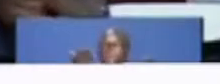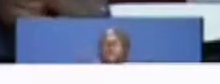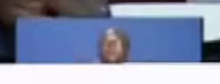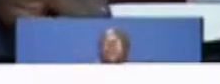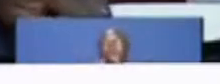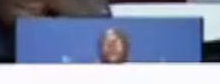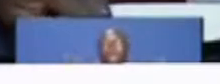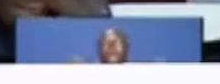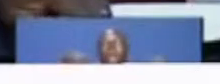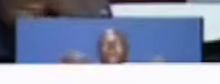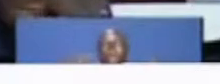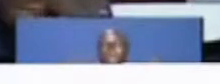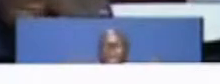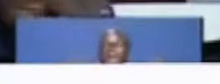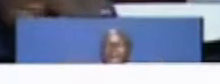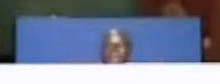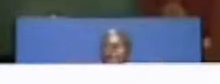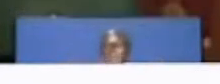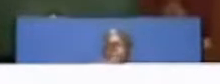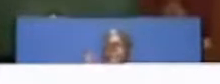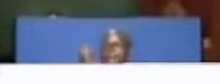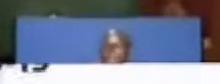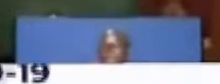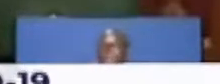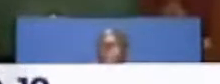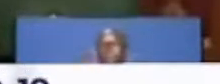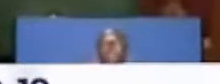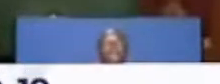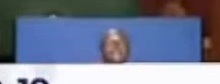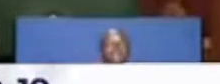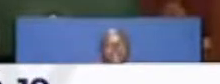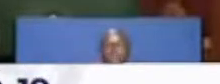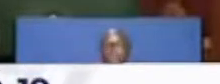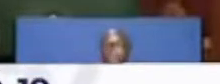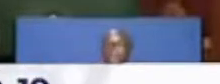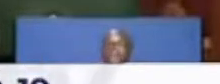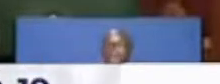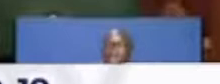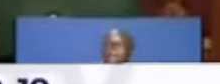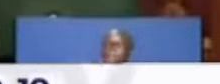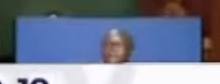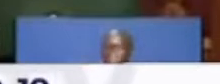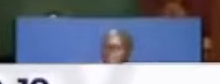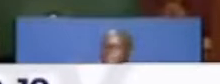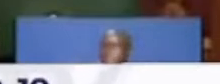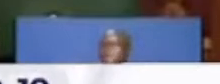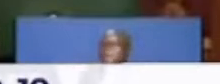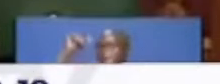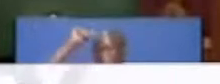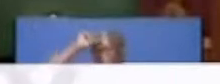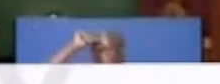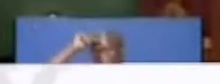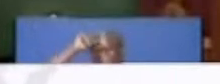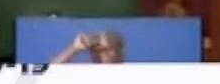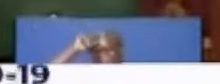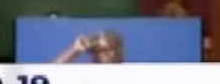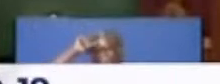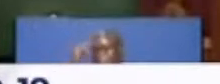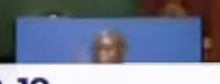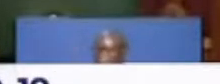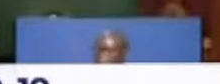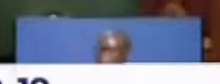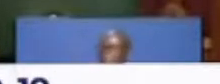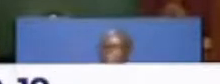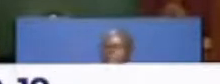all Kenyans. To improve the standard of health care facilities, my administration has boosted bed